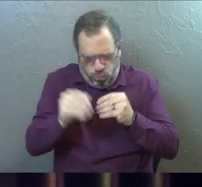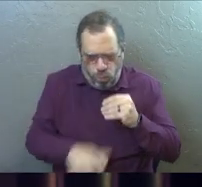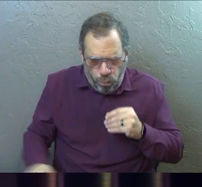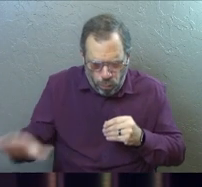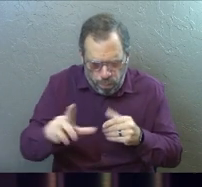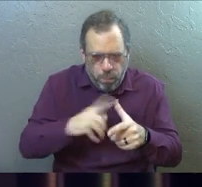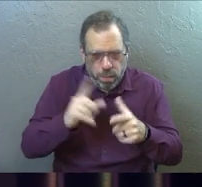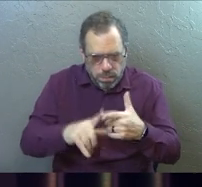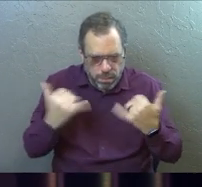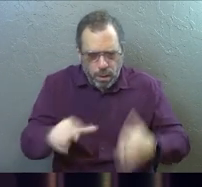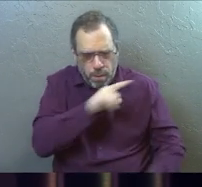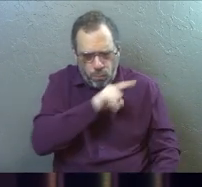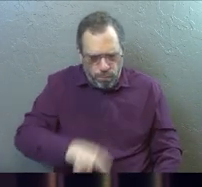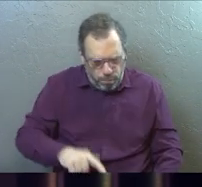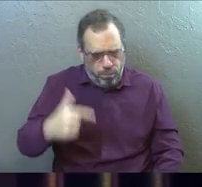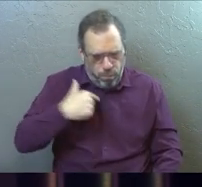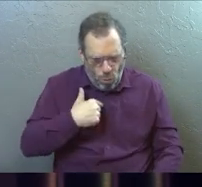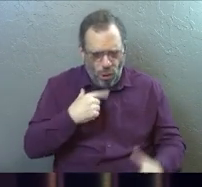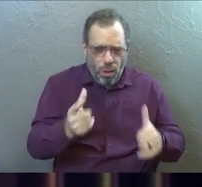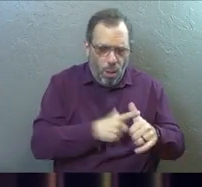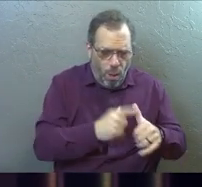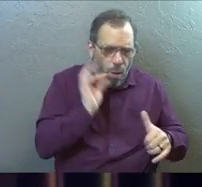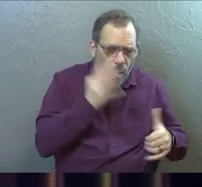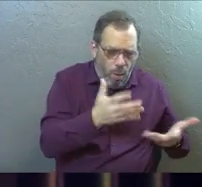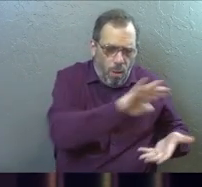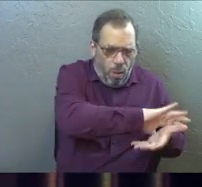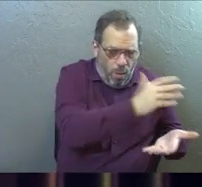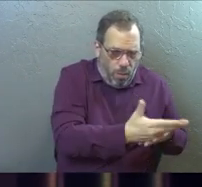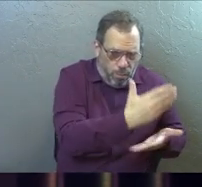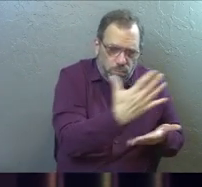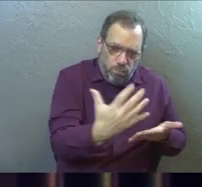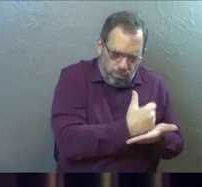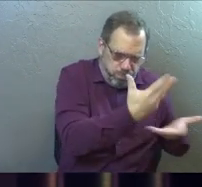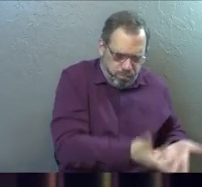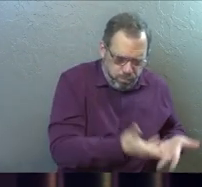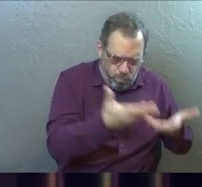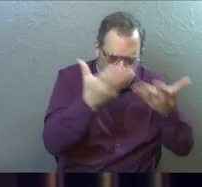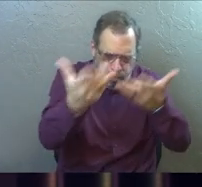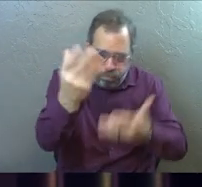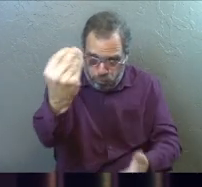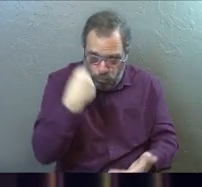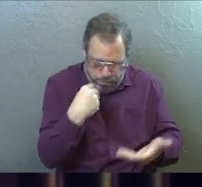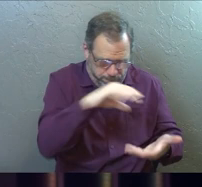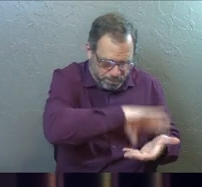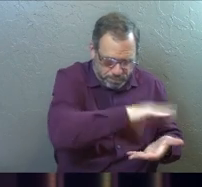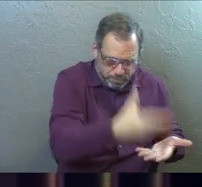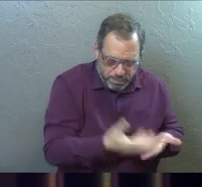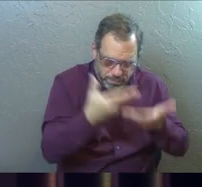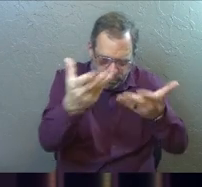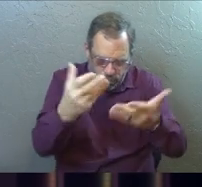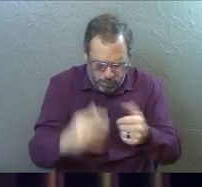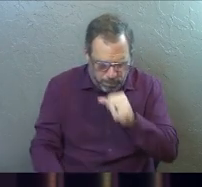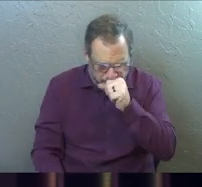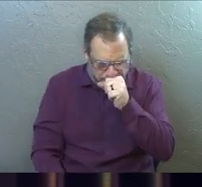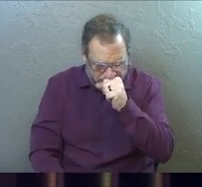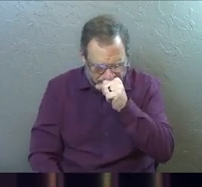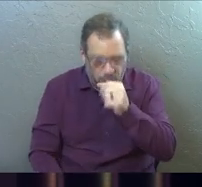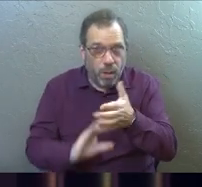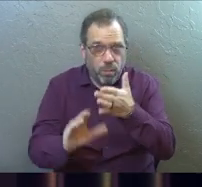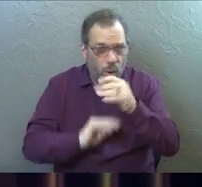land. And now, O Lord, I have brought you the first portion of the harvest that you have given me from the ground.